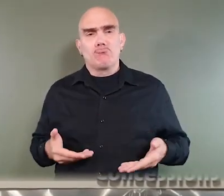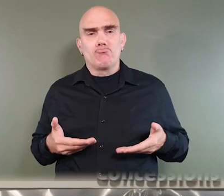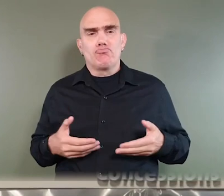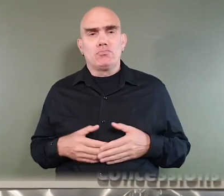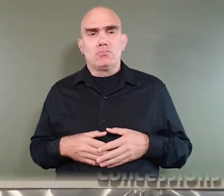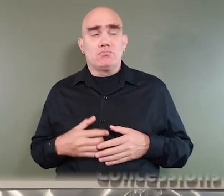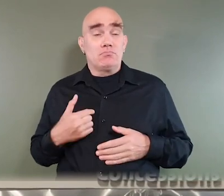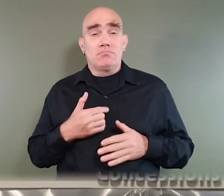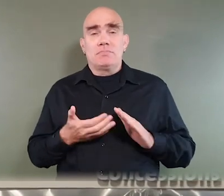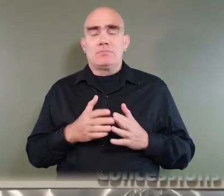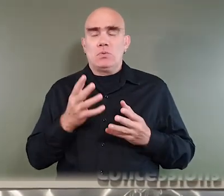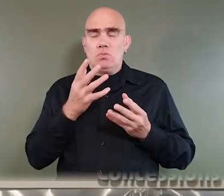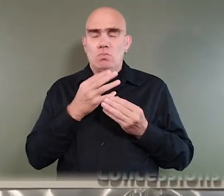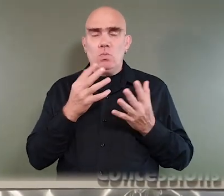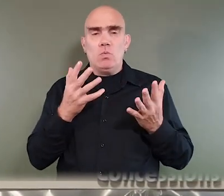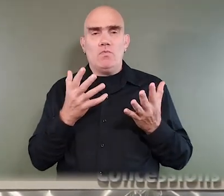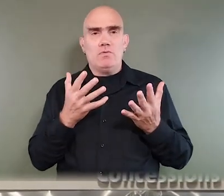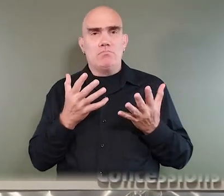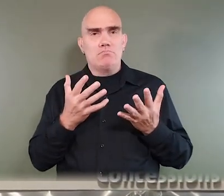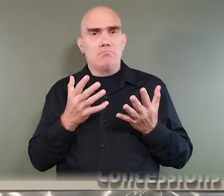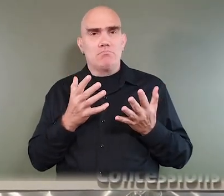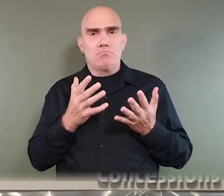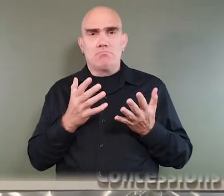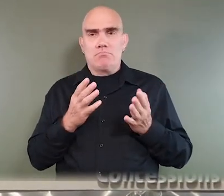Being beautiful beings